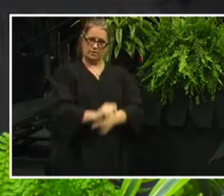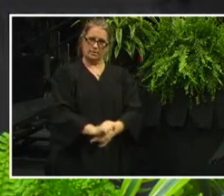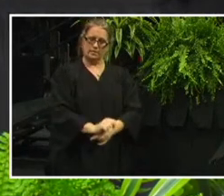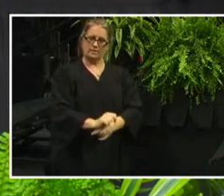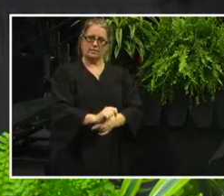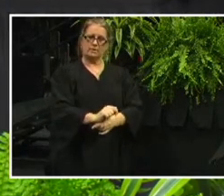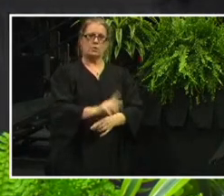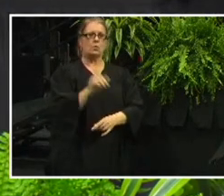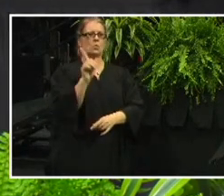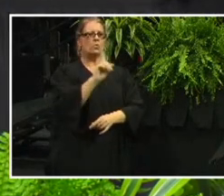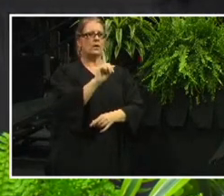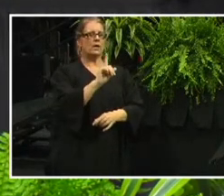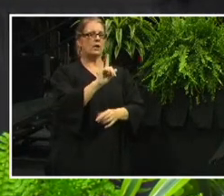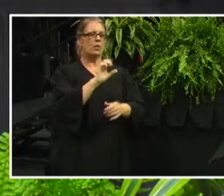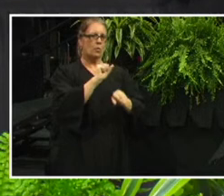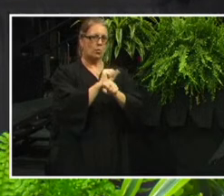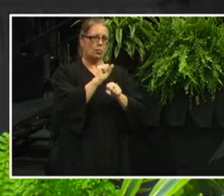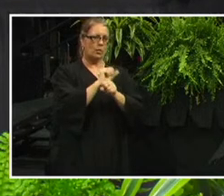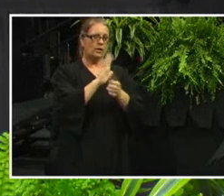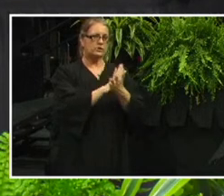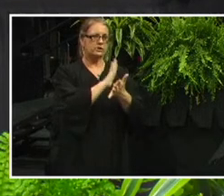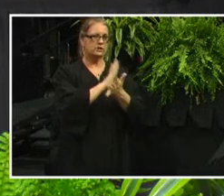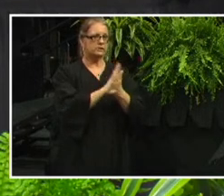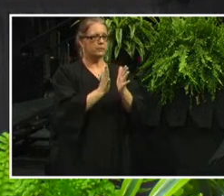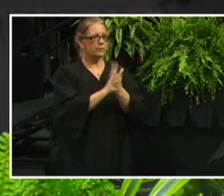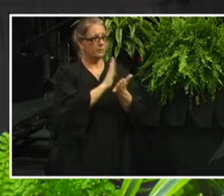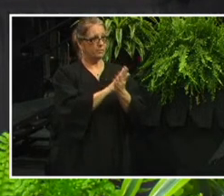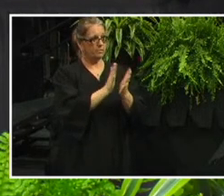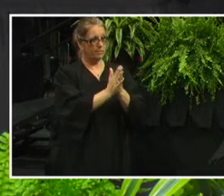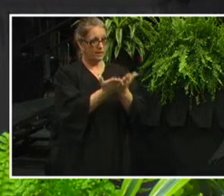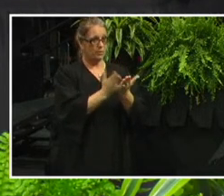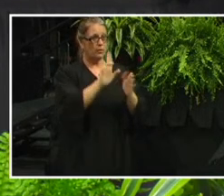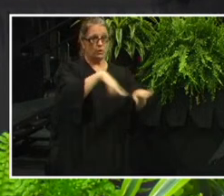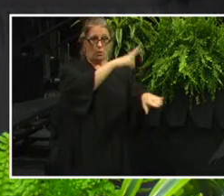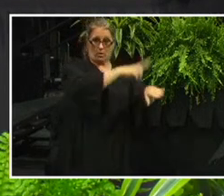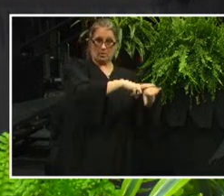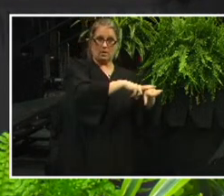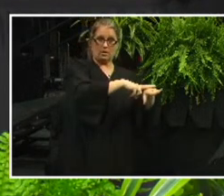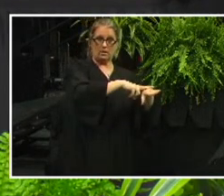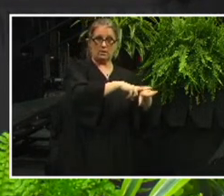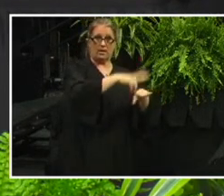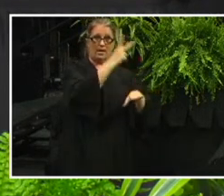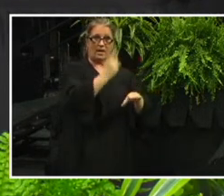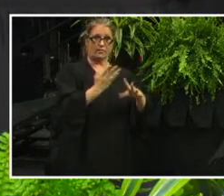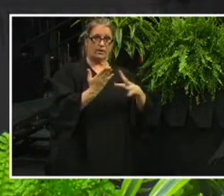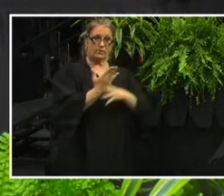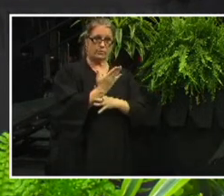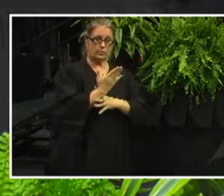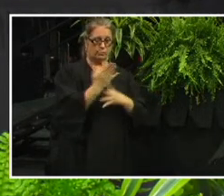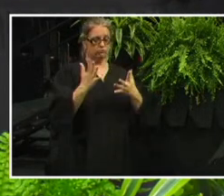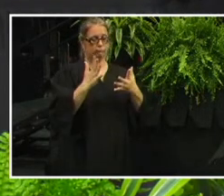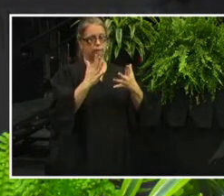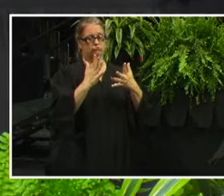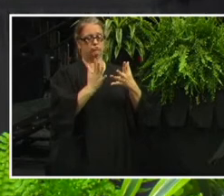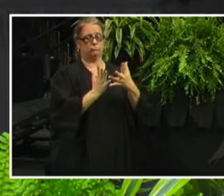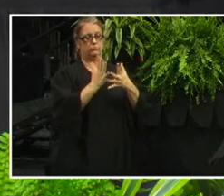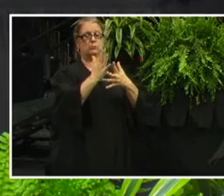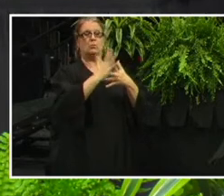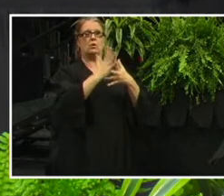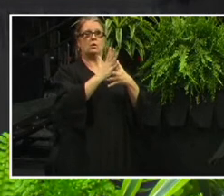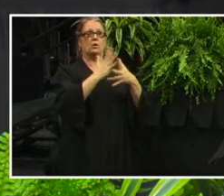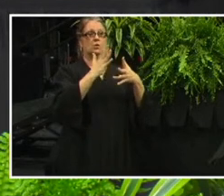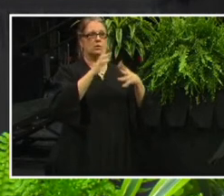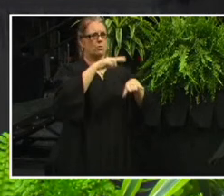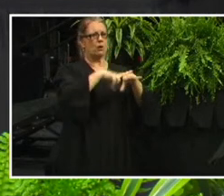School where worksheets and paper packets were the norm. Halfway through their sophomore year, normal was ripped